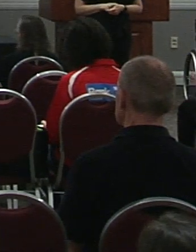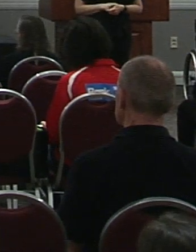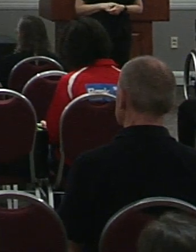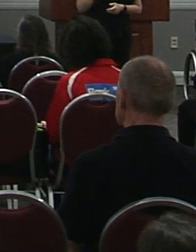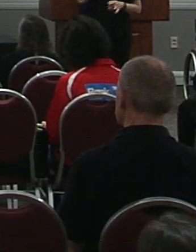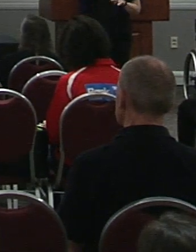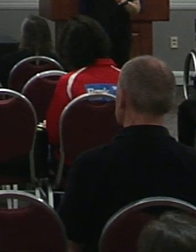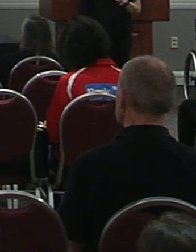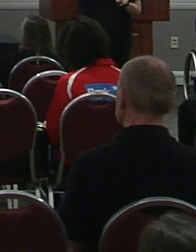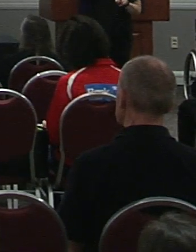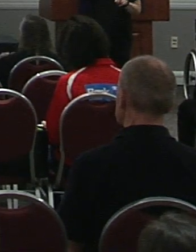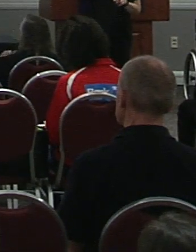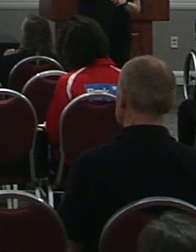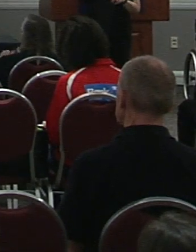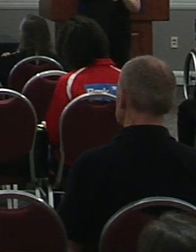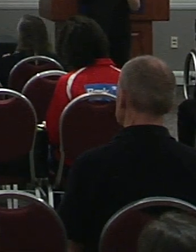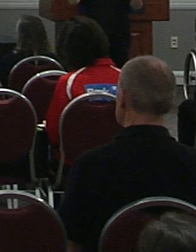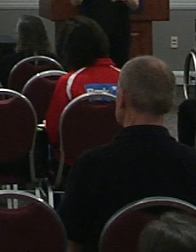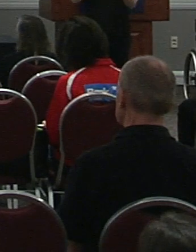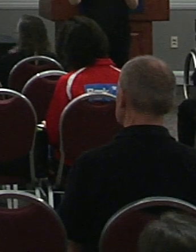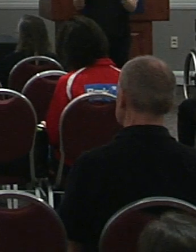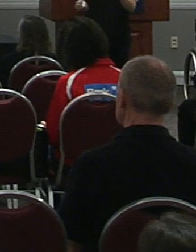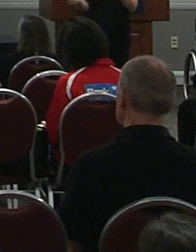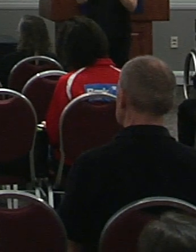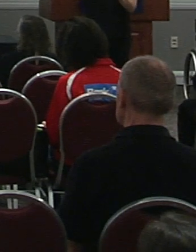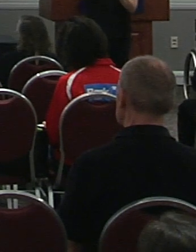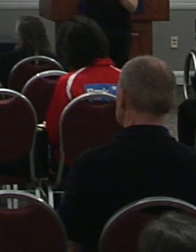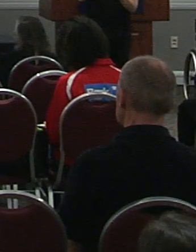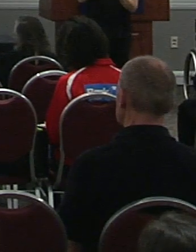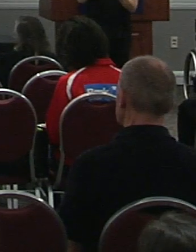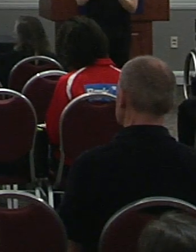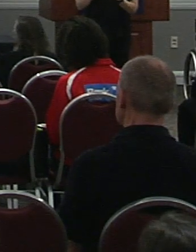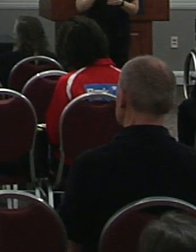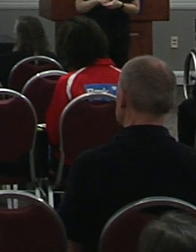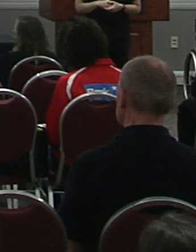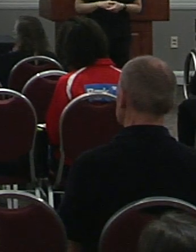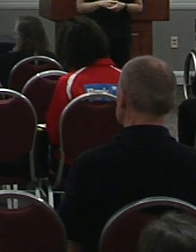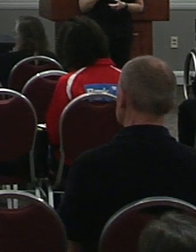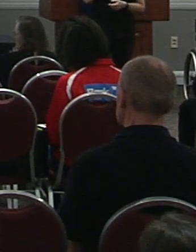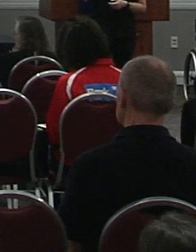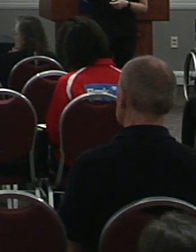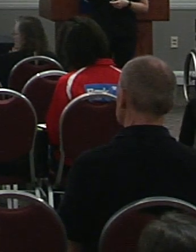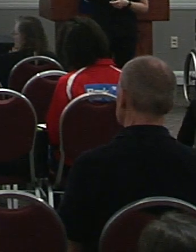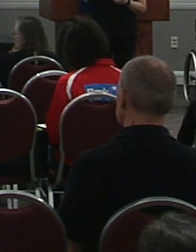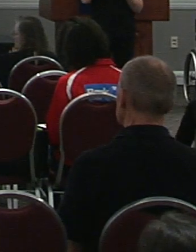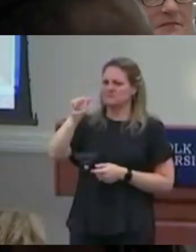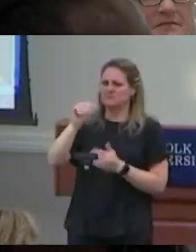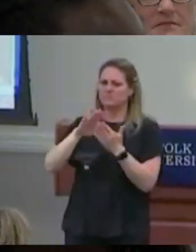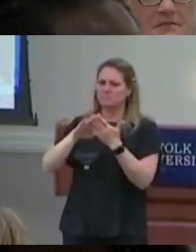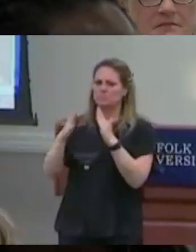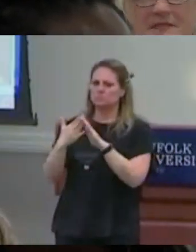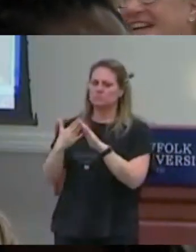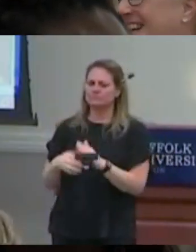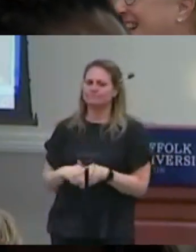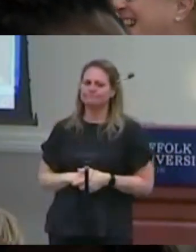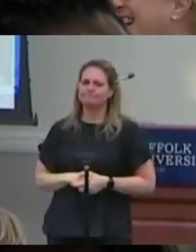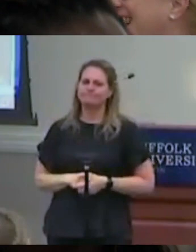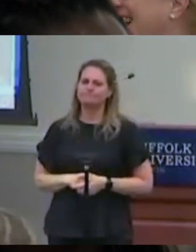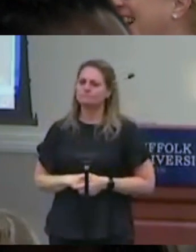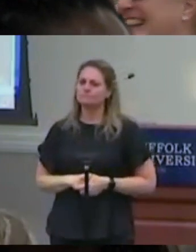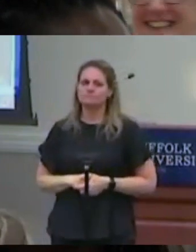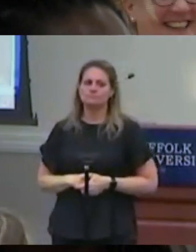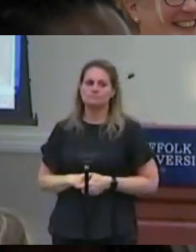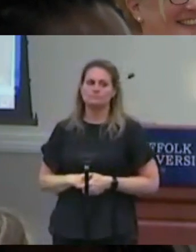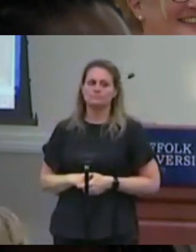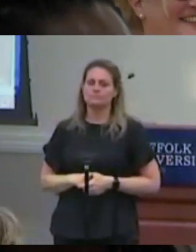and working with Michelle on the policies as they exist, and we'd like to see them change. I don't want to hijack your meeting here, but I just want to